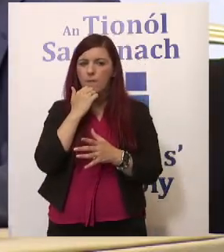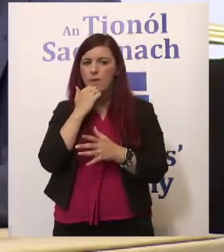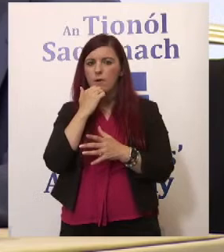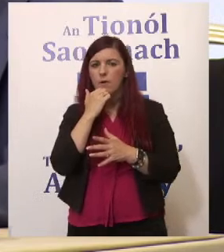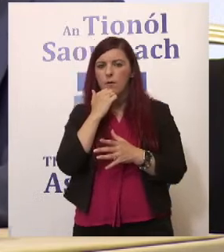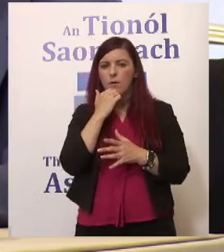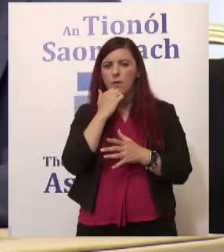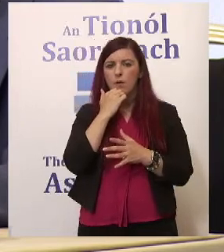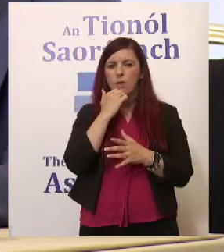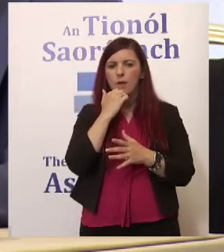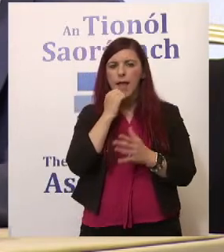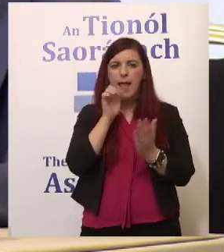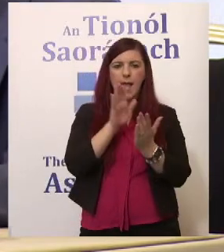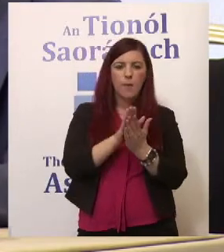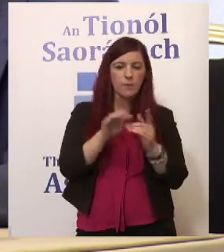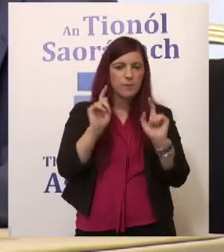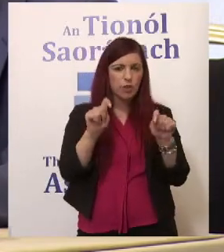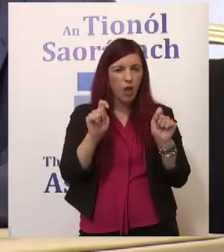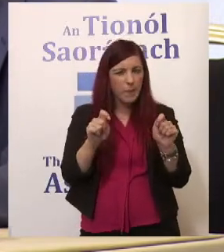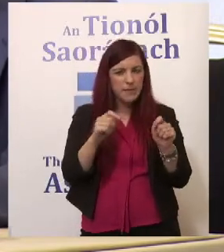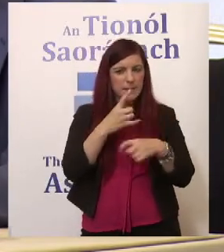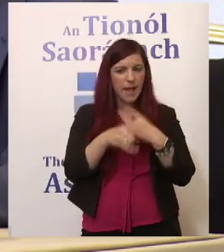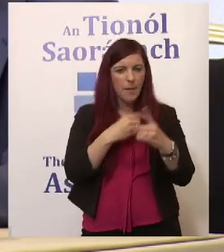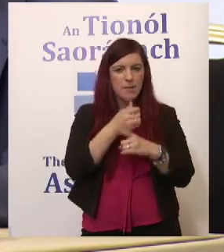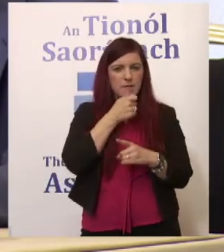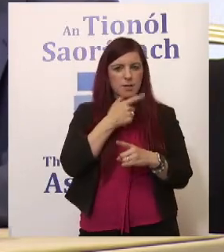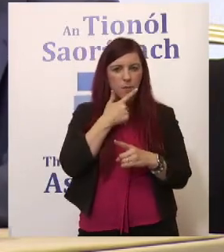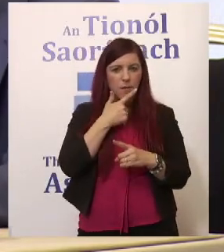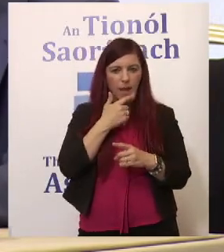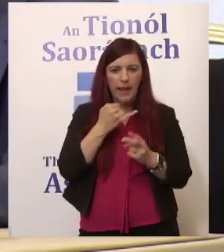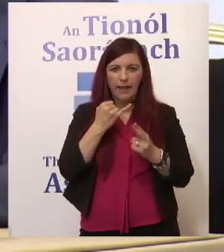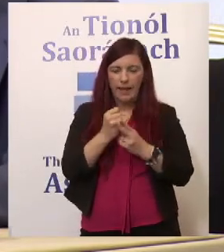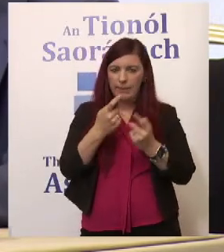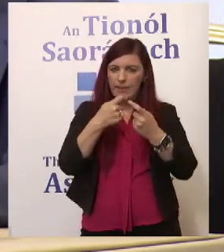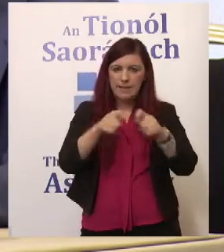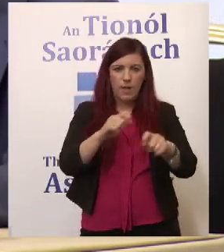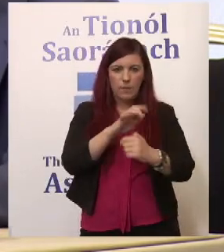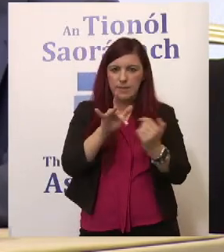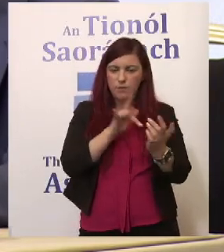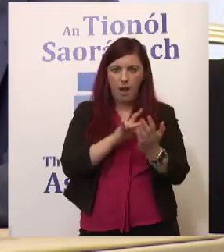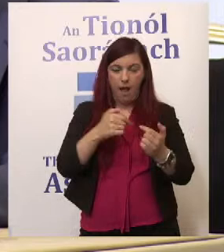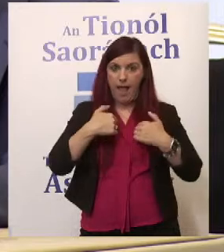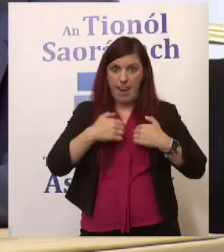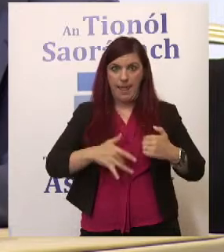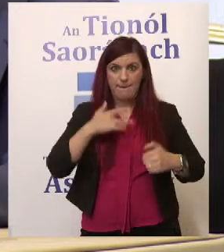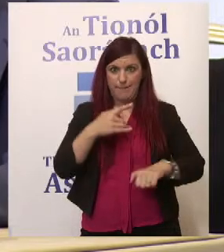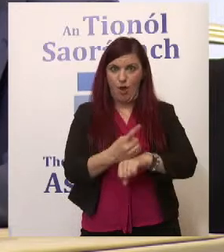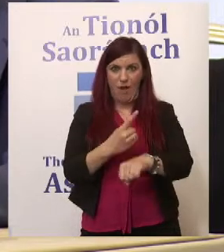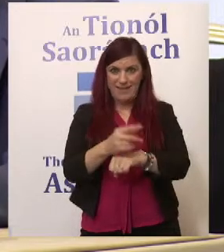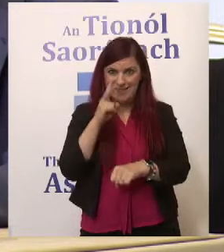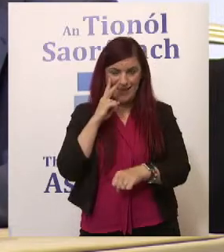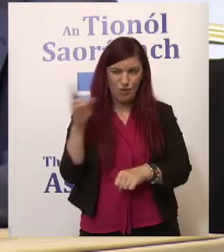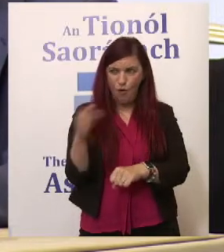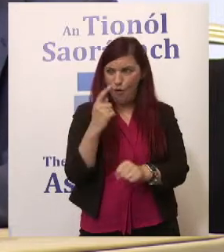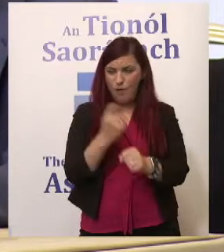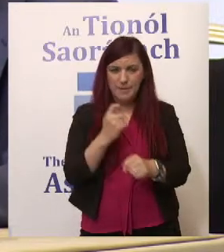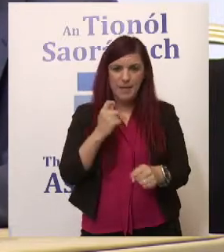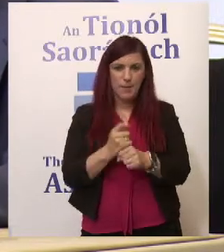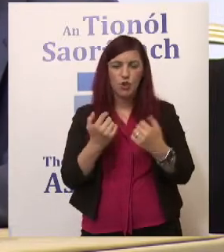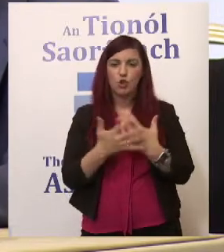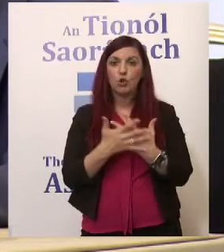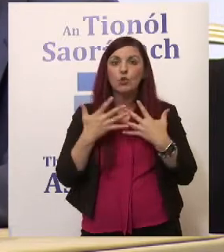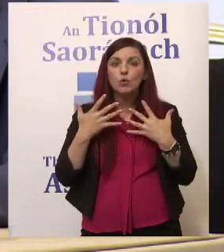that happens in Dublin. You know, I live in the city centre. I see it all of the time. There's a huge amount of